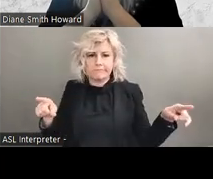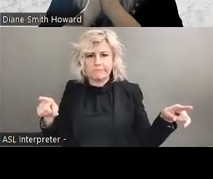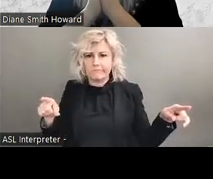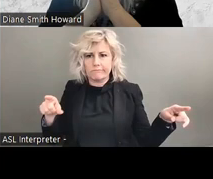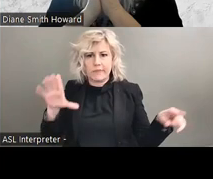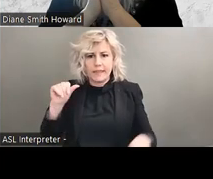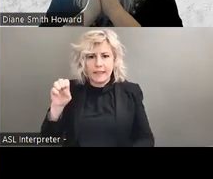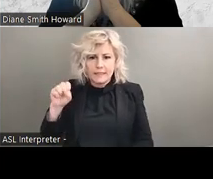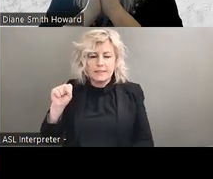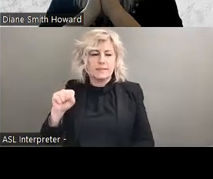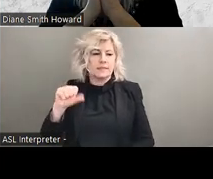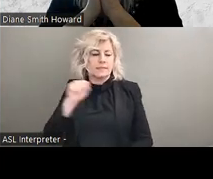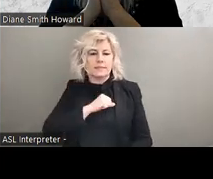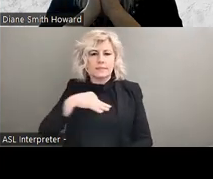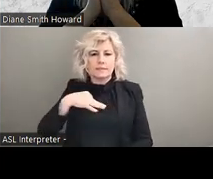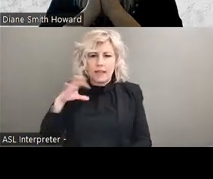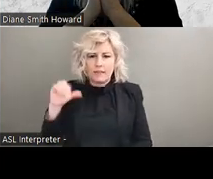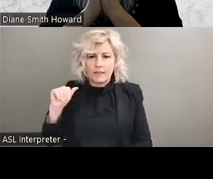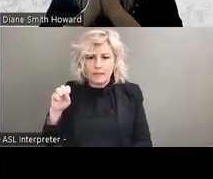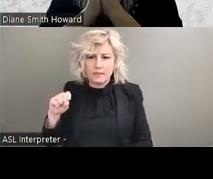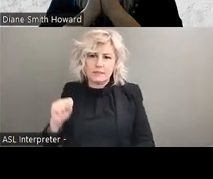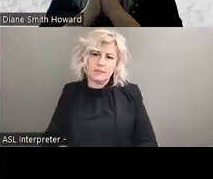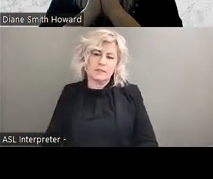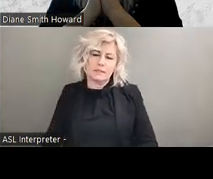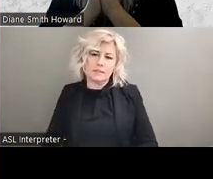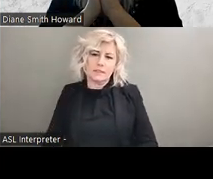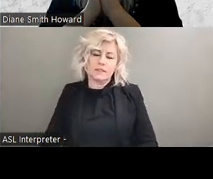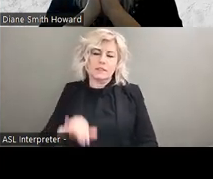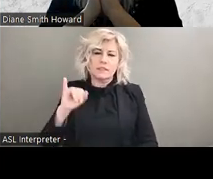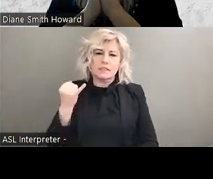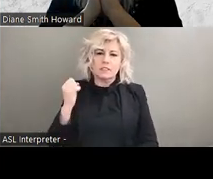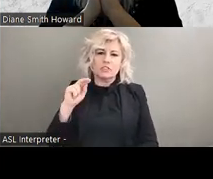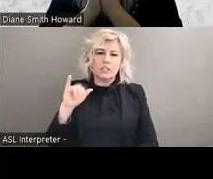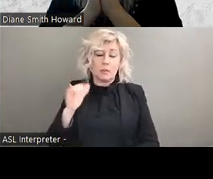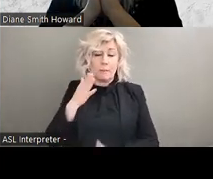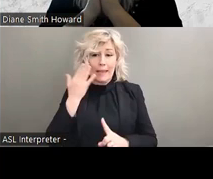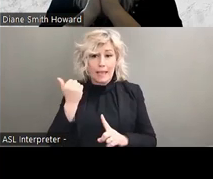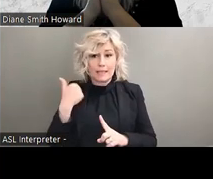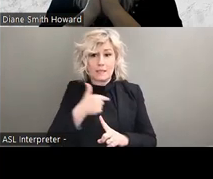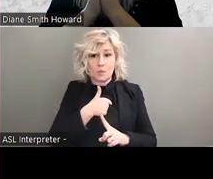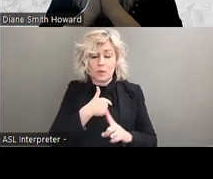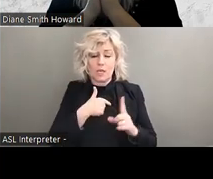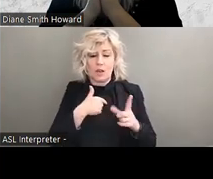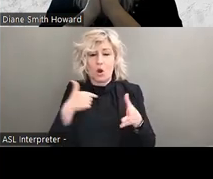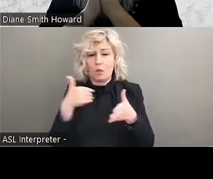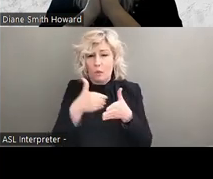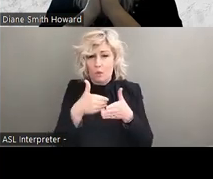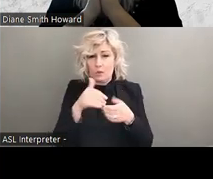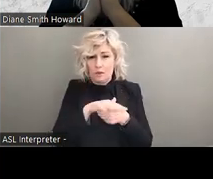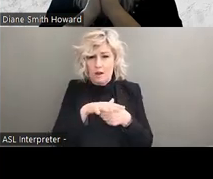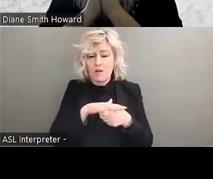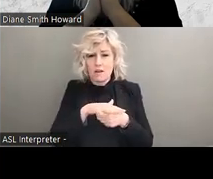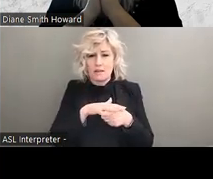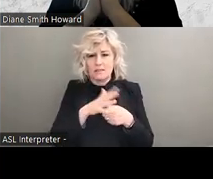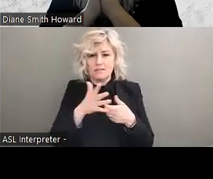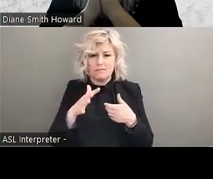cases and staff cases. And Jenny, because we are close in proximity and are sort of part